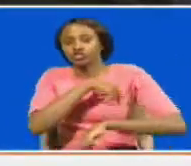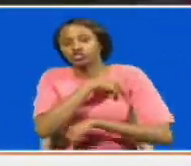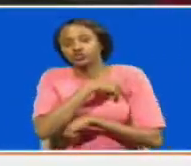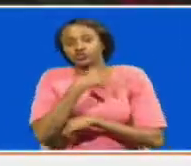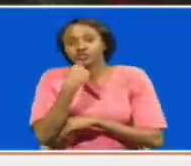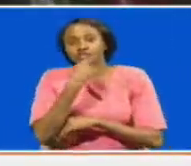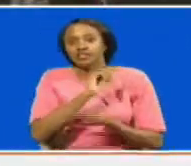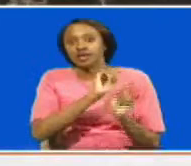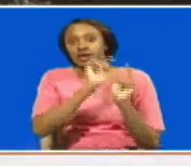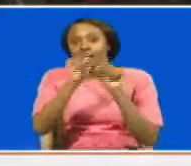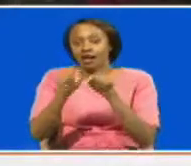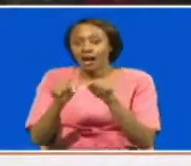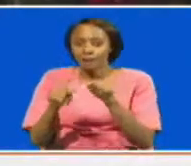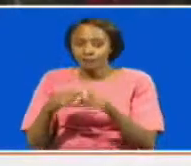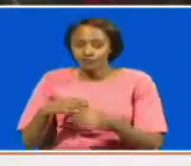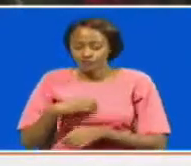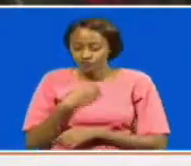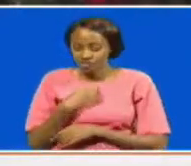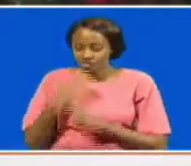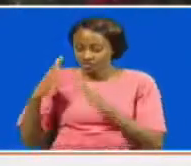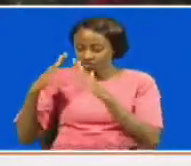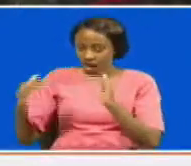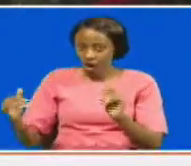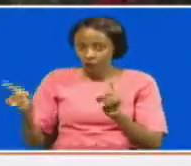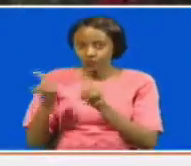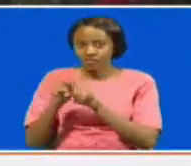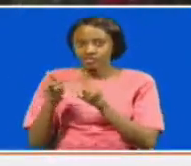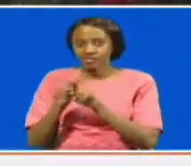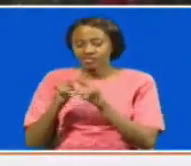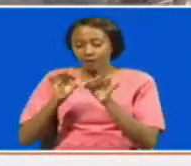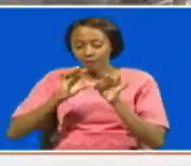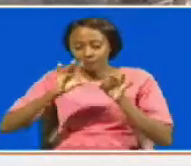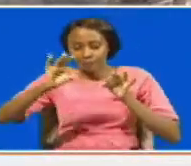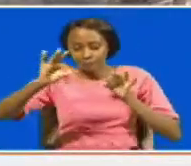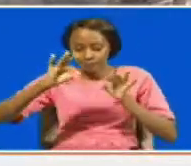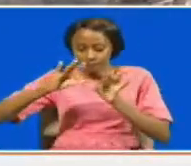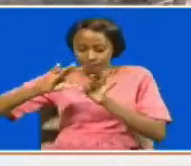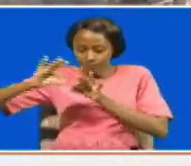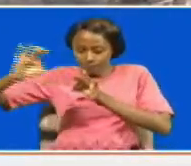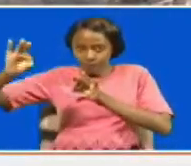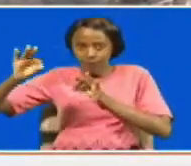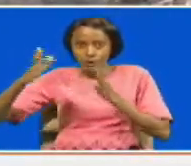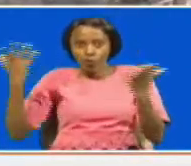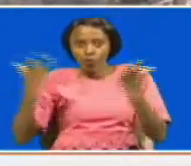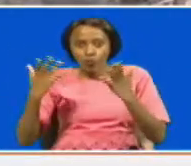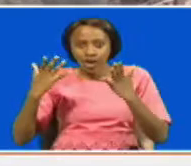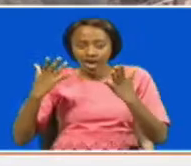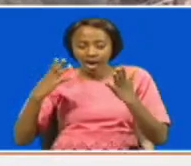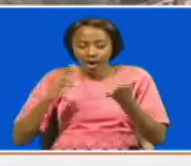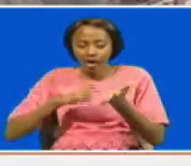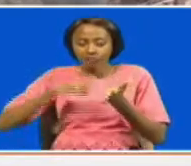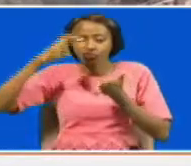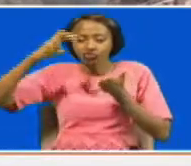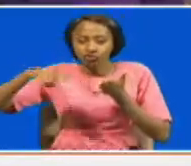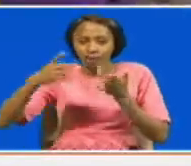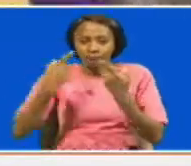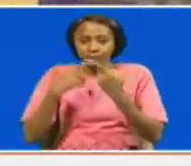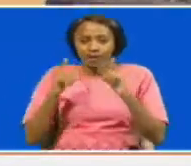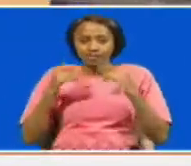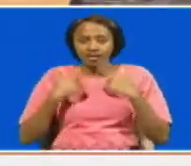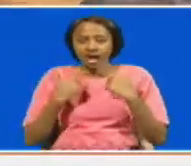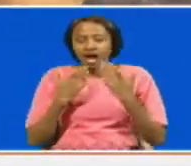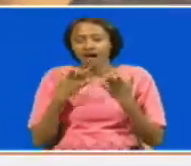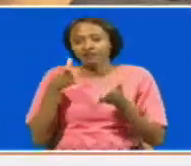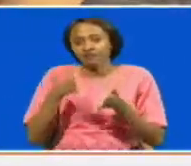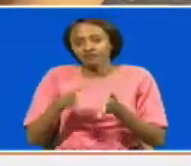visited the house to reconstruct the scene, including taking measurements of the window through which Mwathi is alleged to have jumped. The family, through